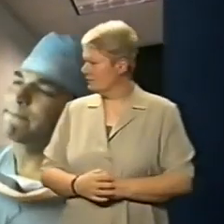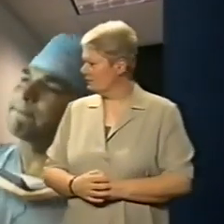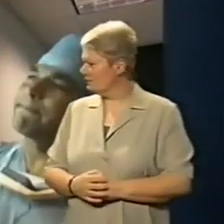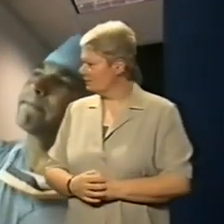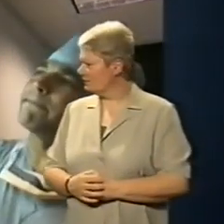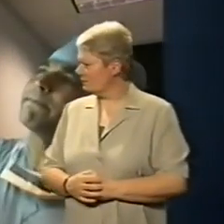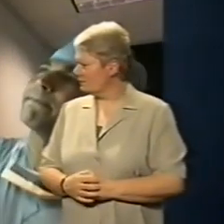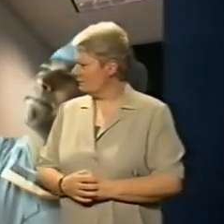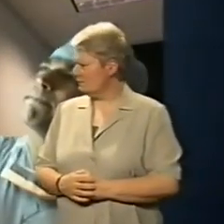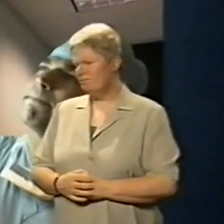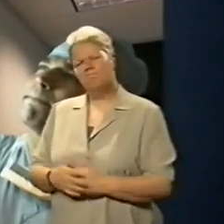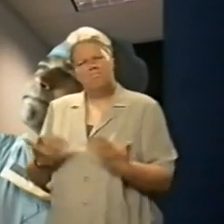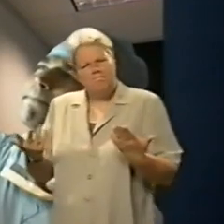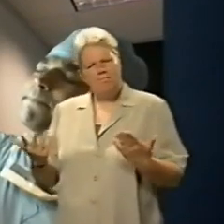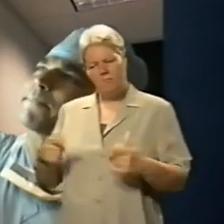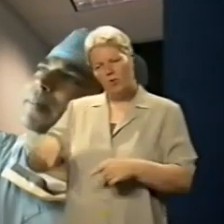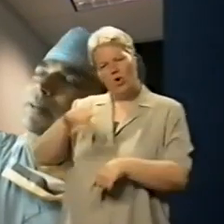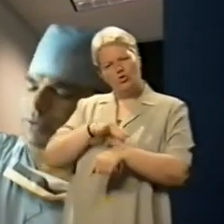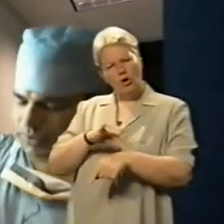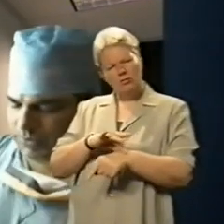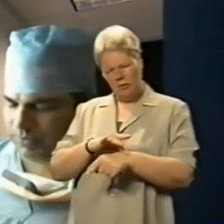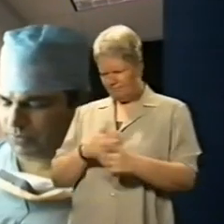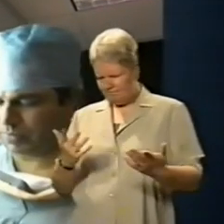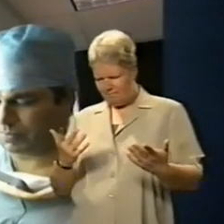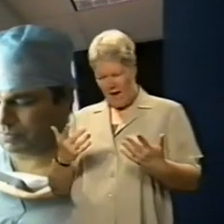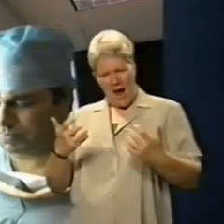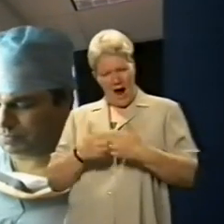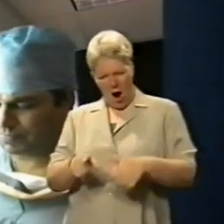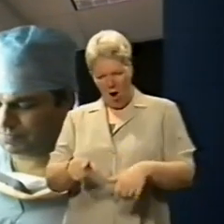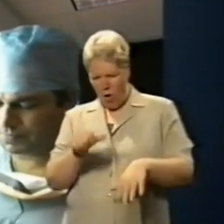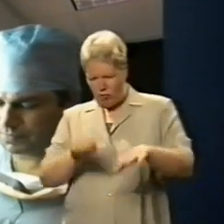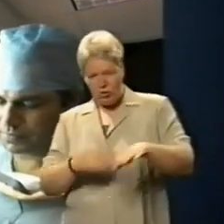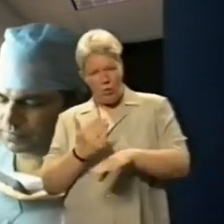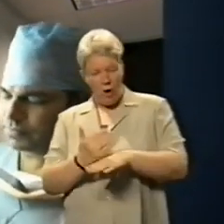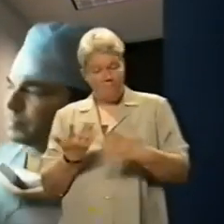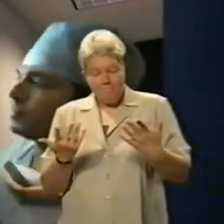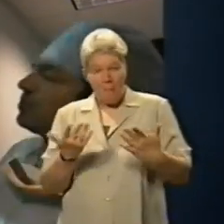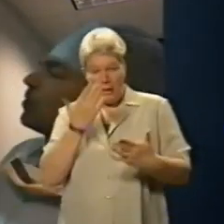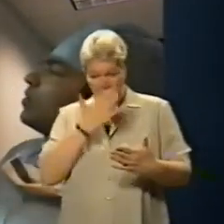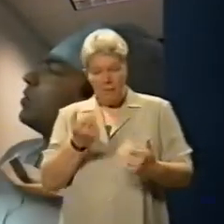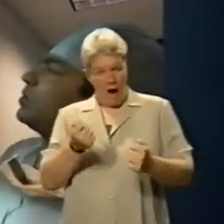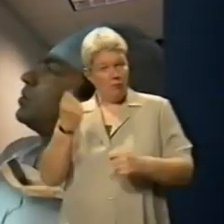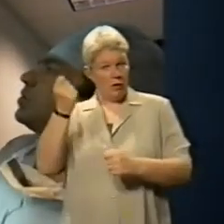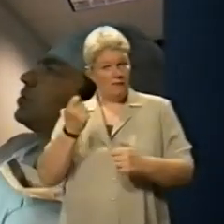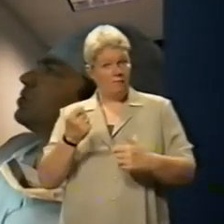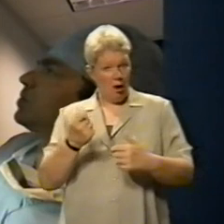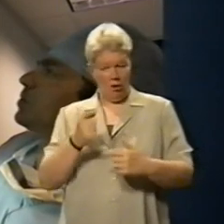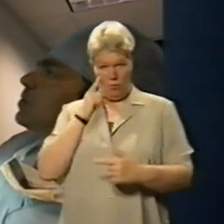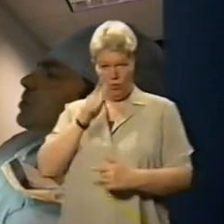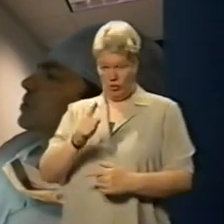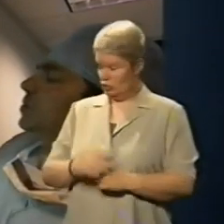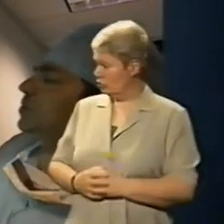Surgeons are not sure exactly how the operation works, but evidence of its success can easily be seen.